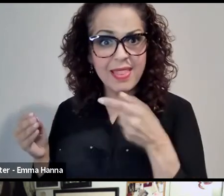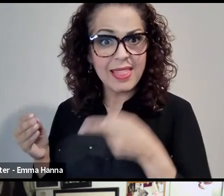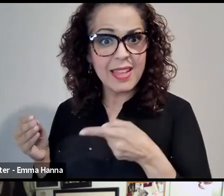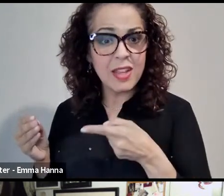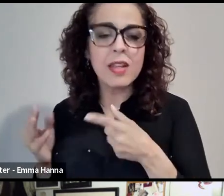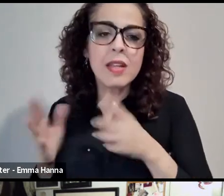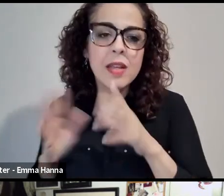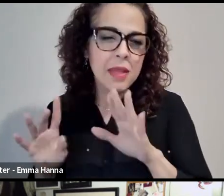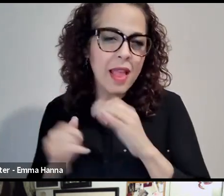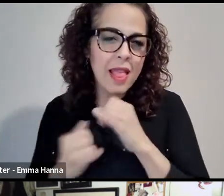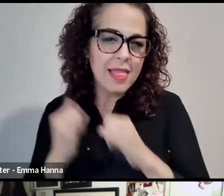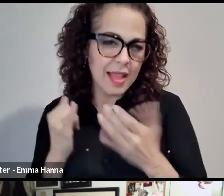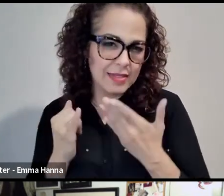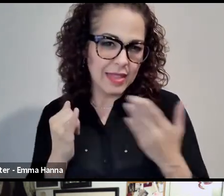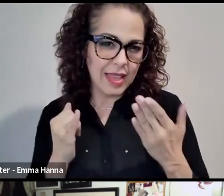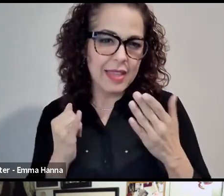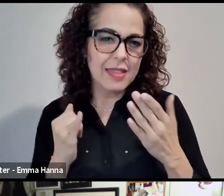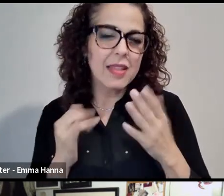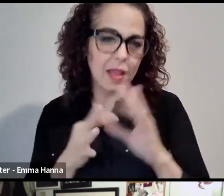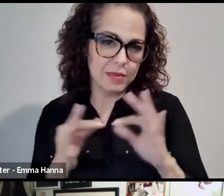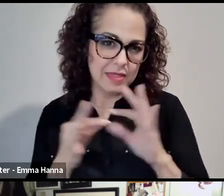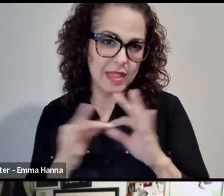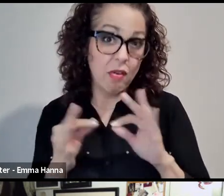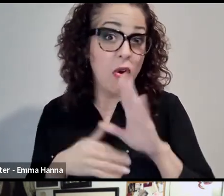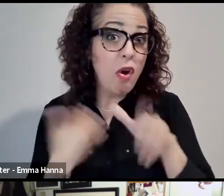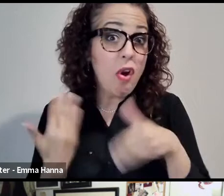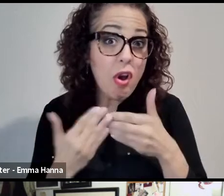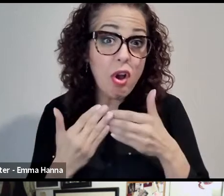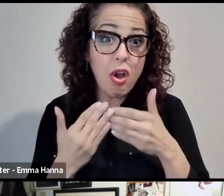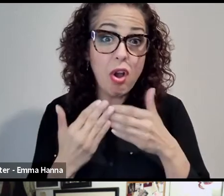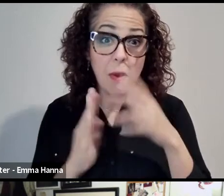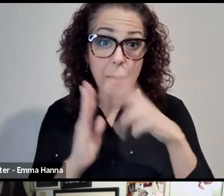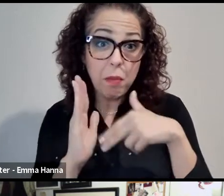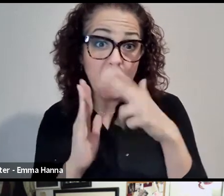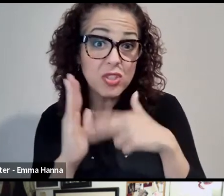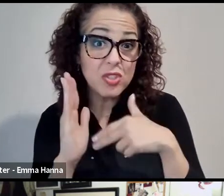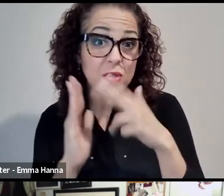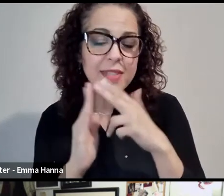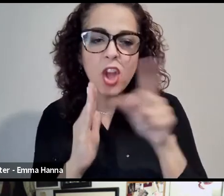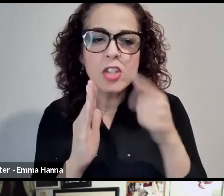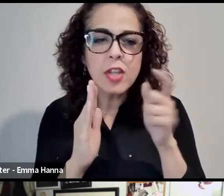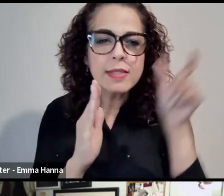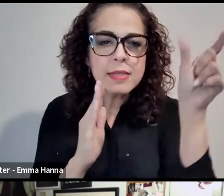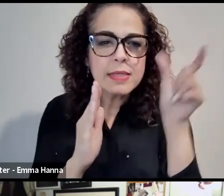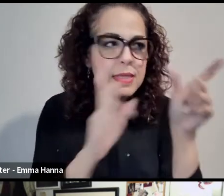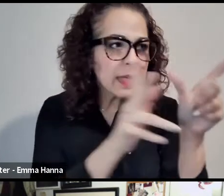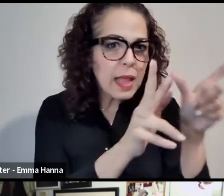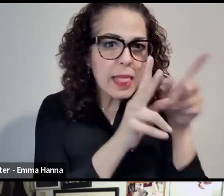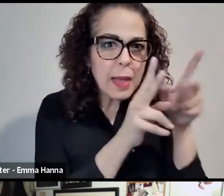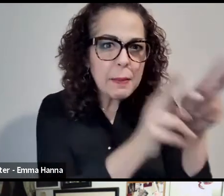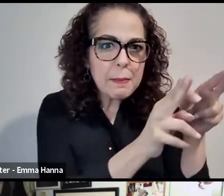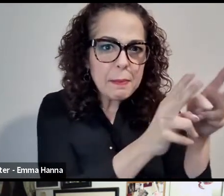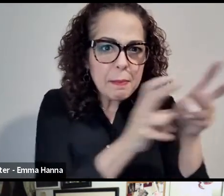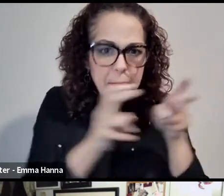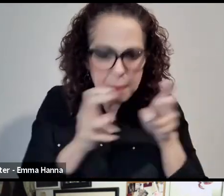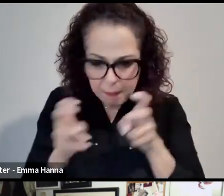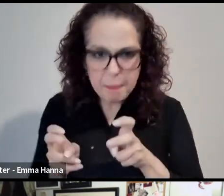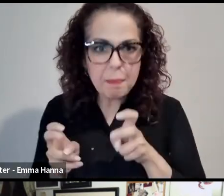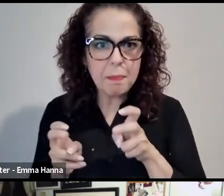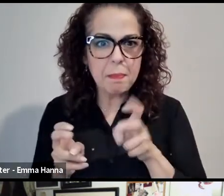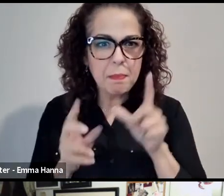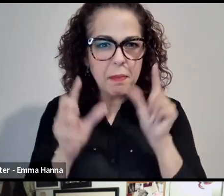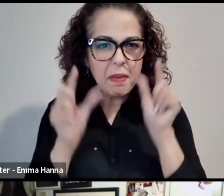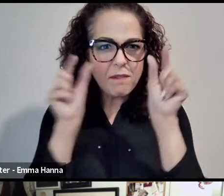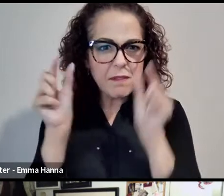are fragments. Anytime you depict somebody, even if it's a movie that is 2 hours, it's only going to be a little piece